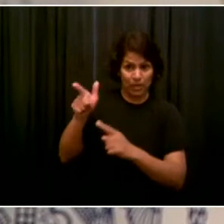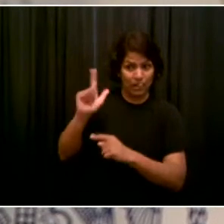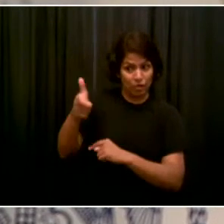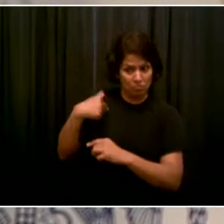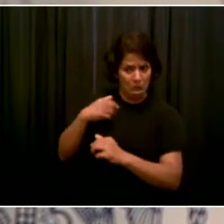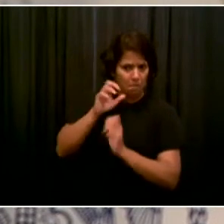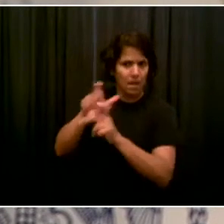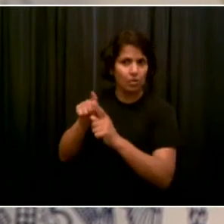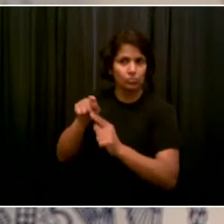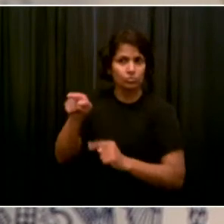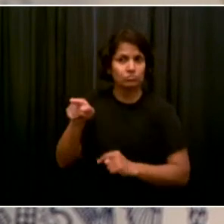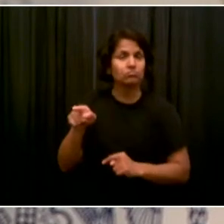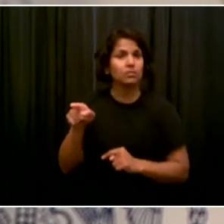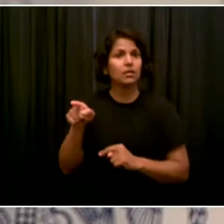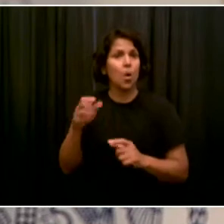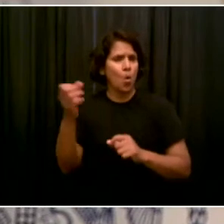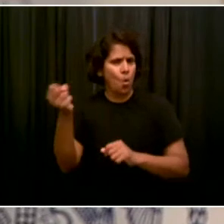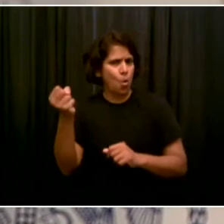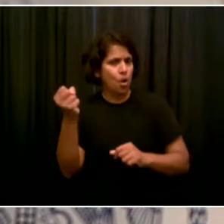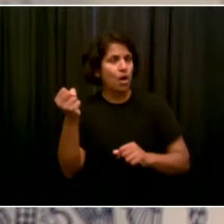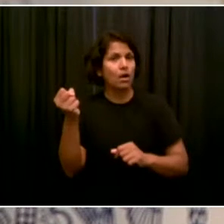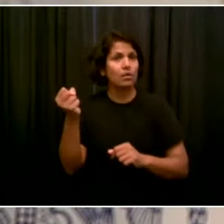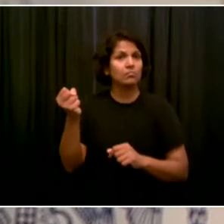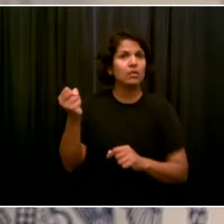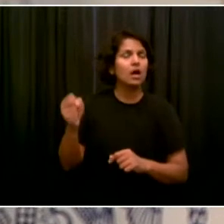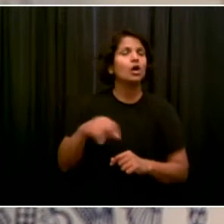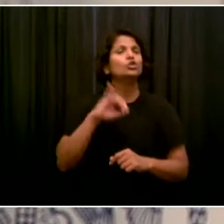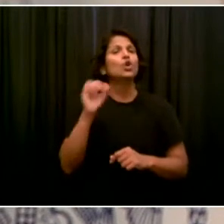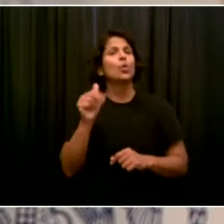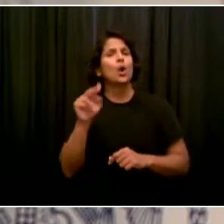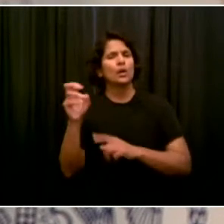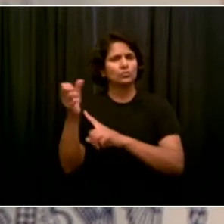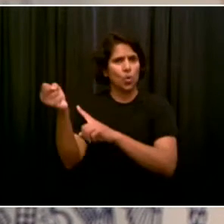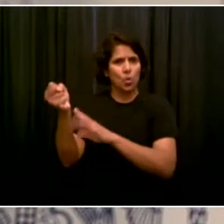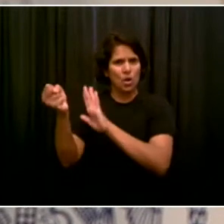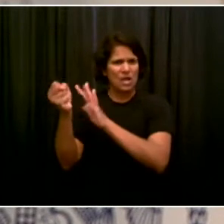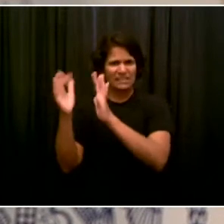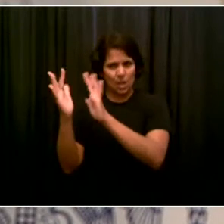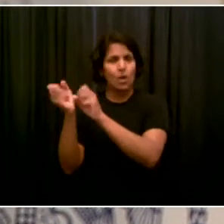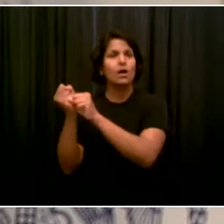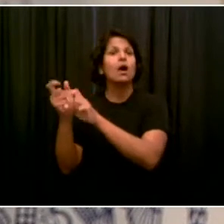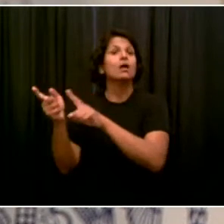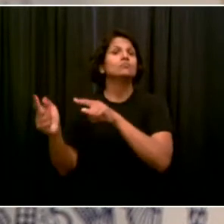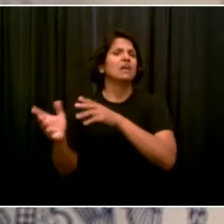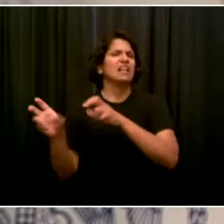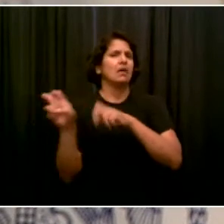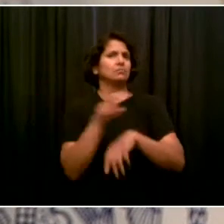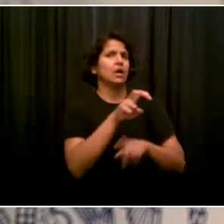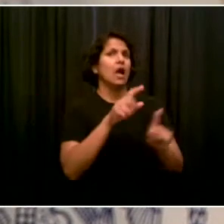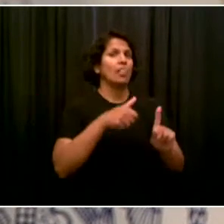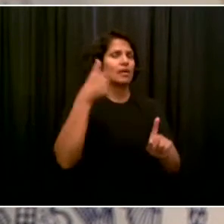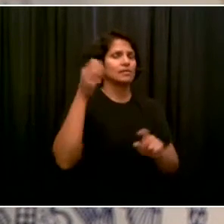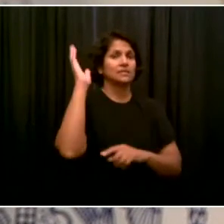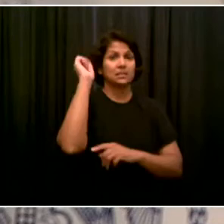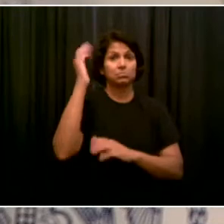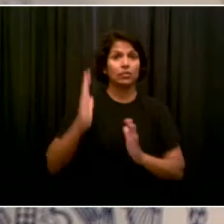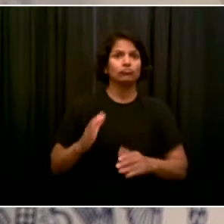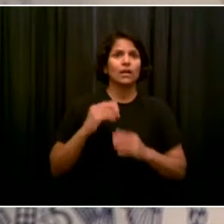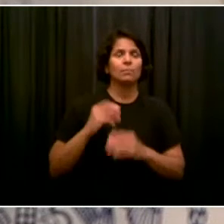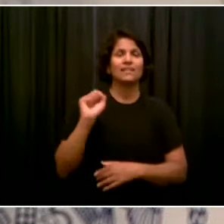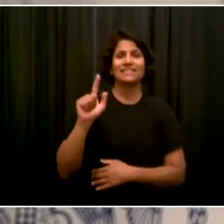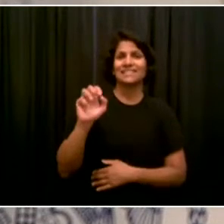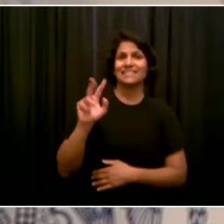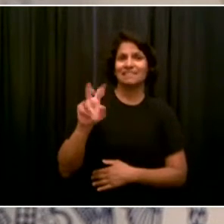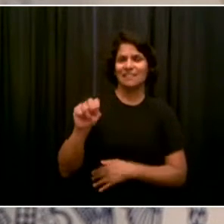we're gonna jump ahead to Steve, and we'll come right back to you as I turn, making